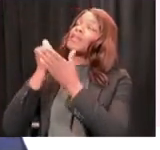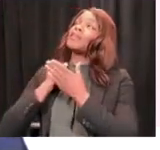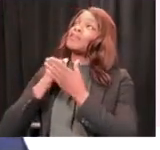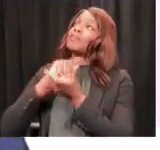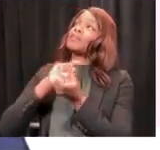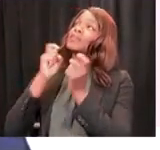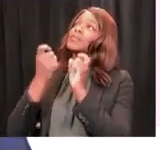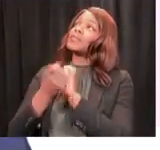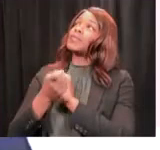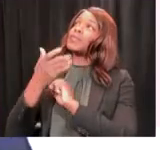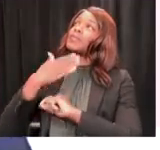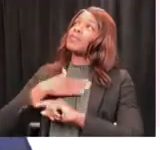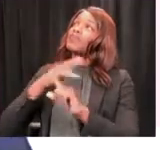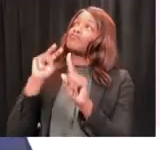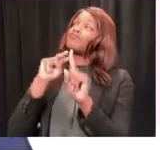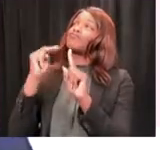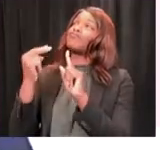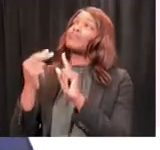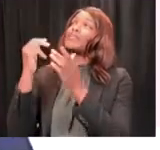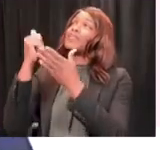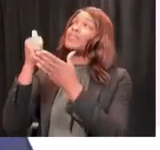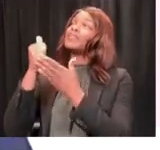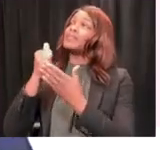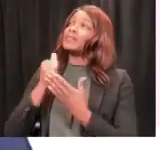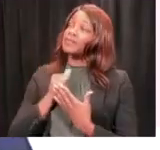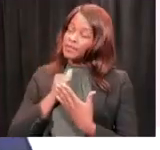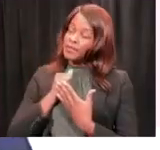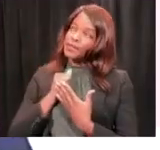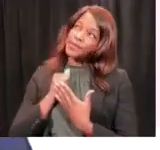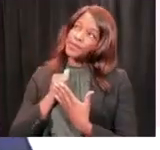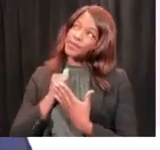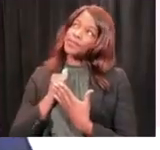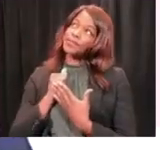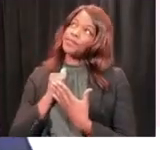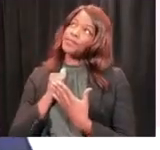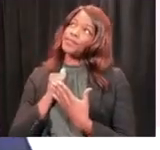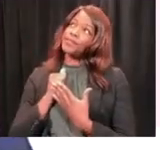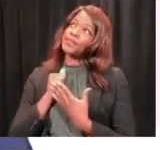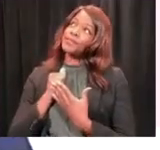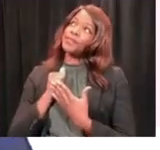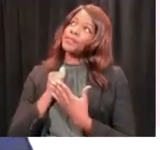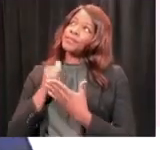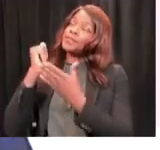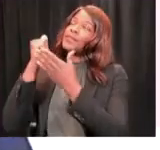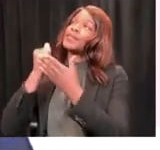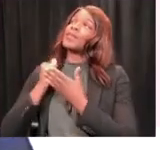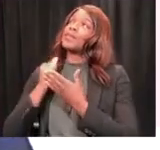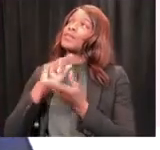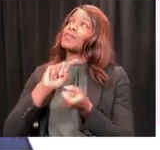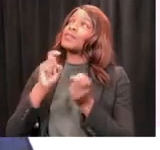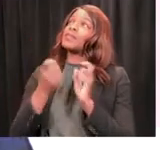Can you pray that right now? I want you just to pray, Lord, help me. Help me